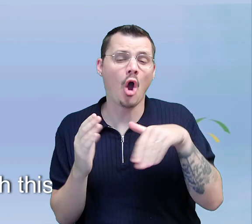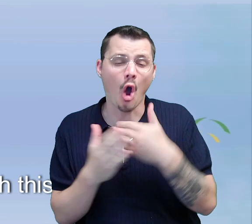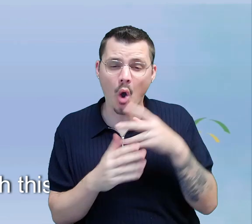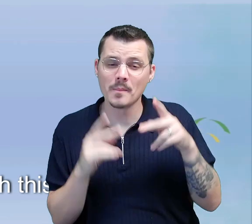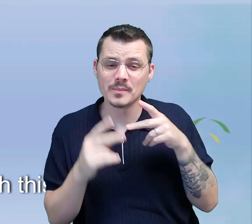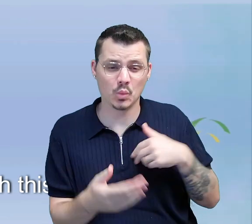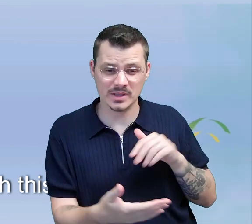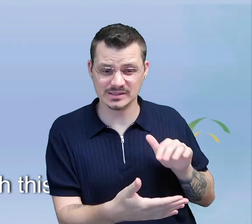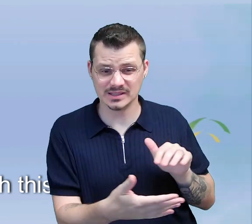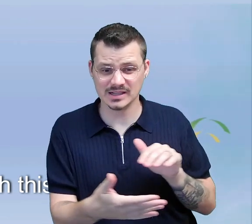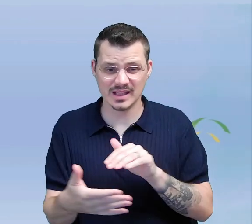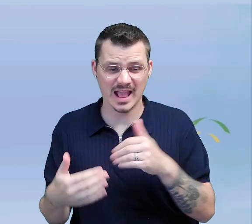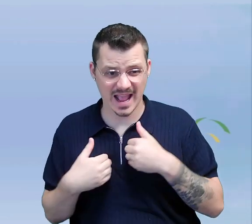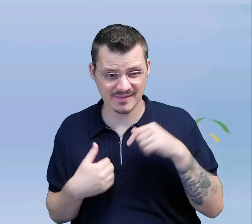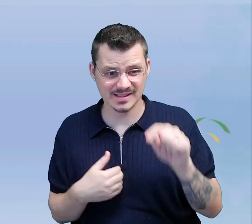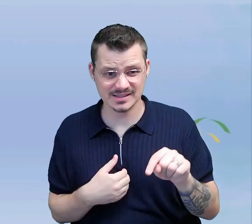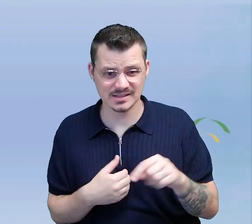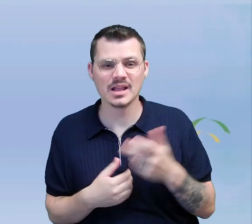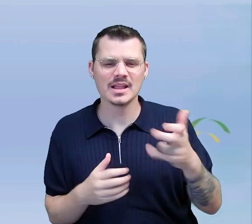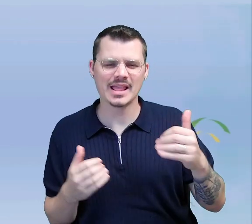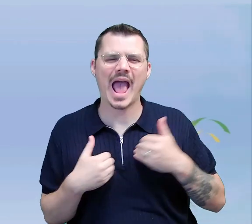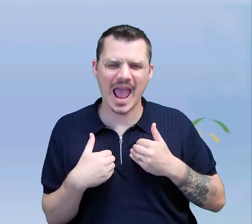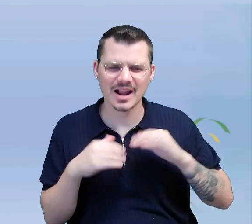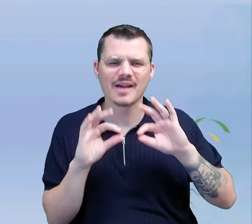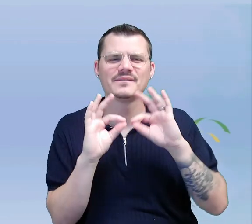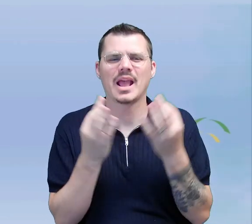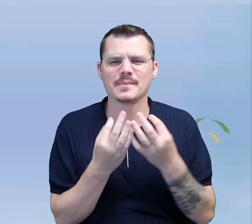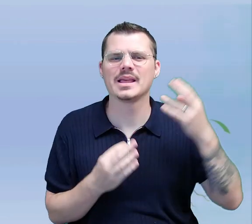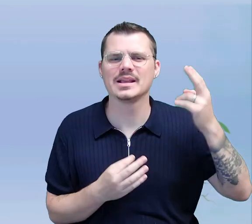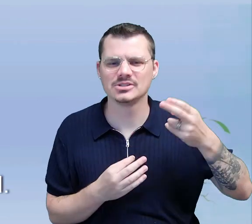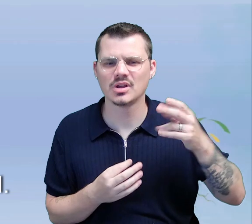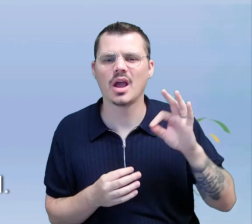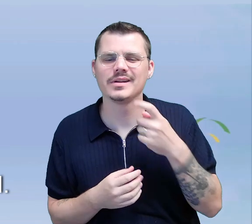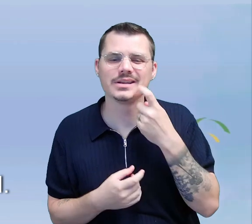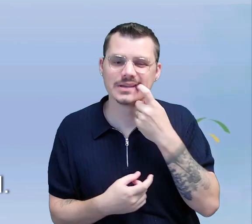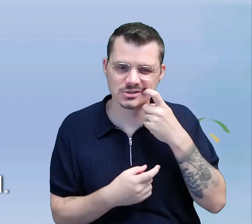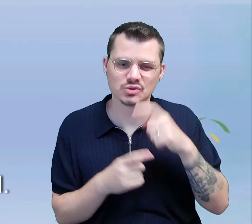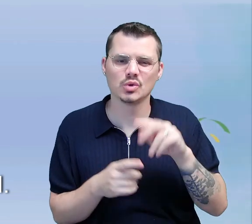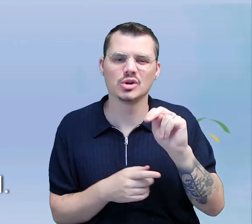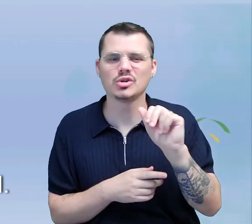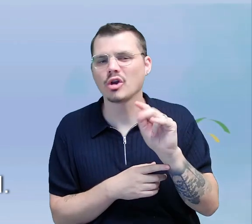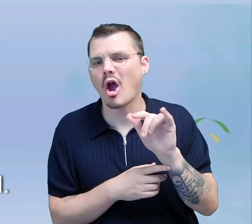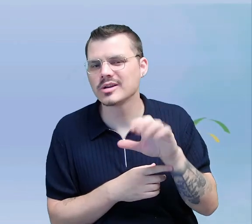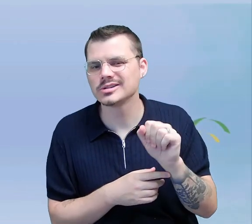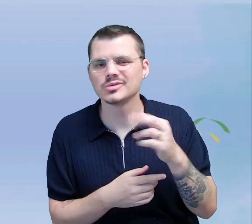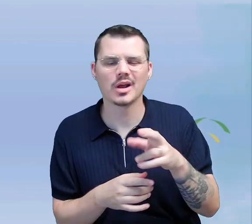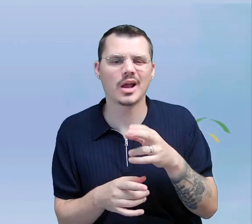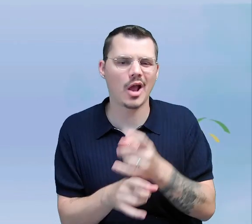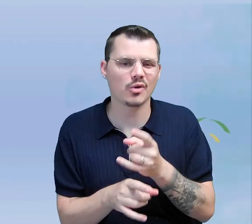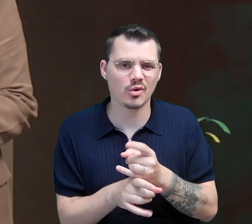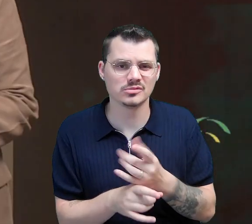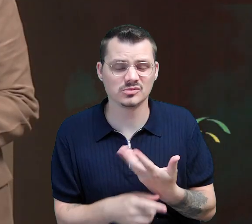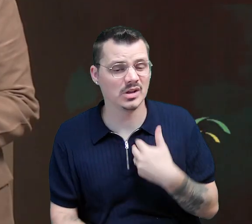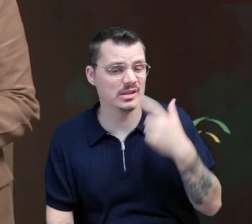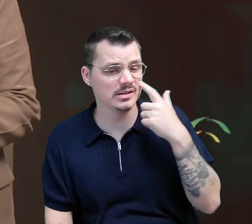of the people we studied with this, they had a family history of addiction to narcotics or alcohol. I